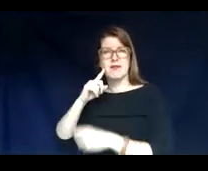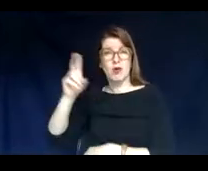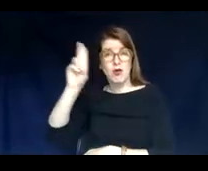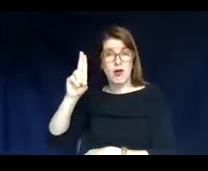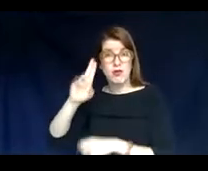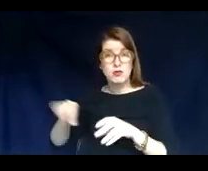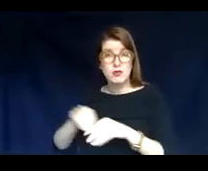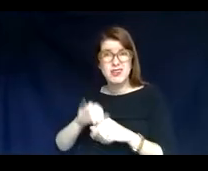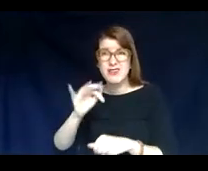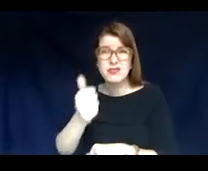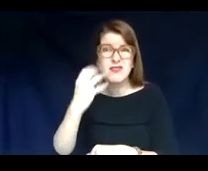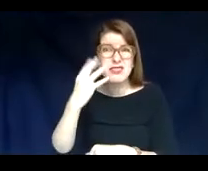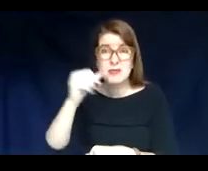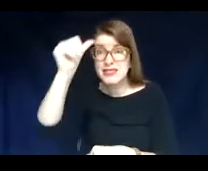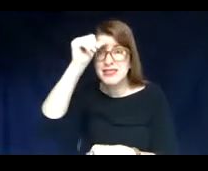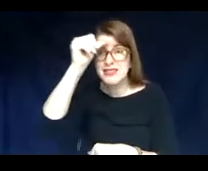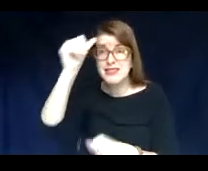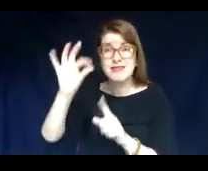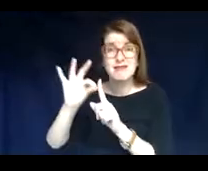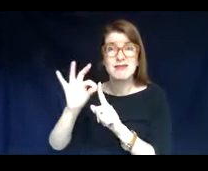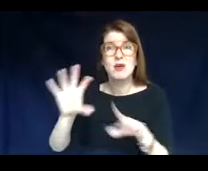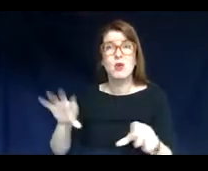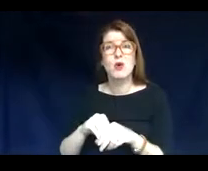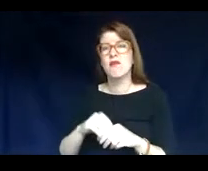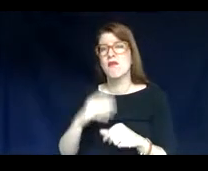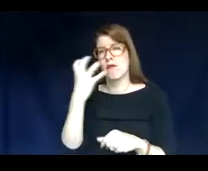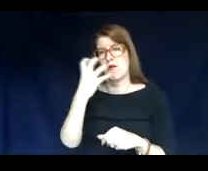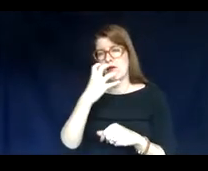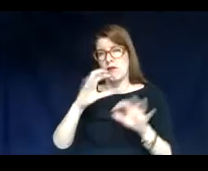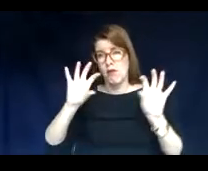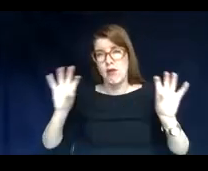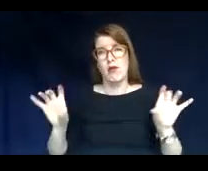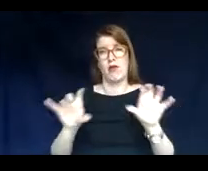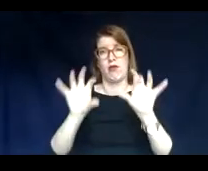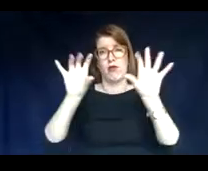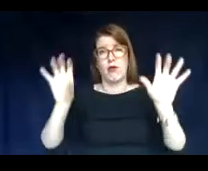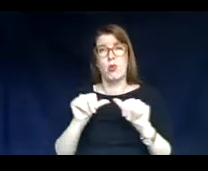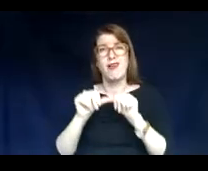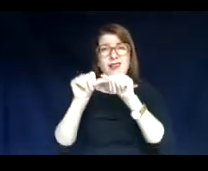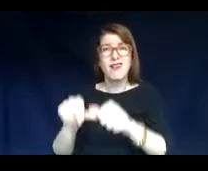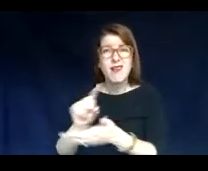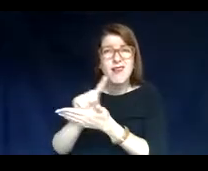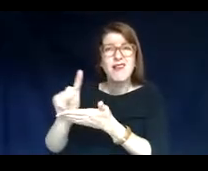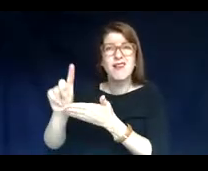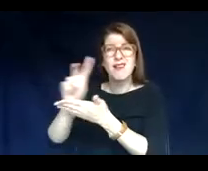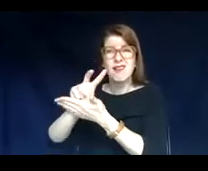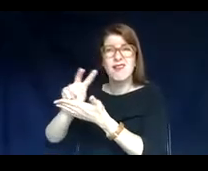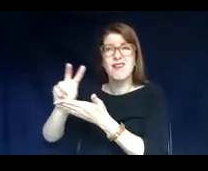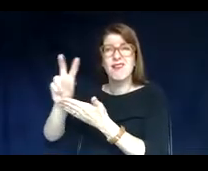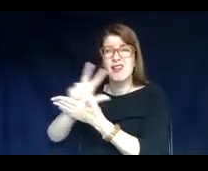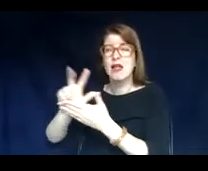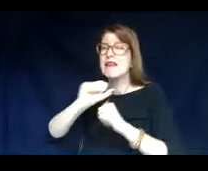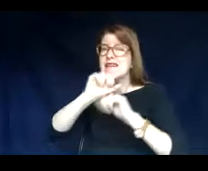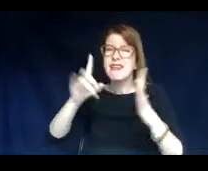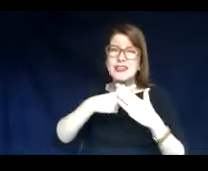ever been to an Indian or Pakistani wedding, let me tell you something. These are spectacles. They last 1, 2, 3 weeks. Nothing starts on